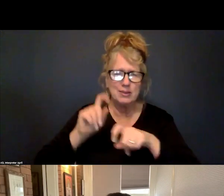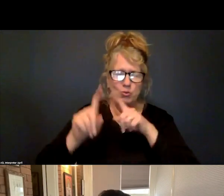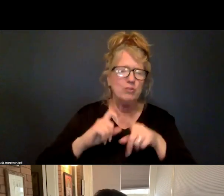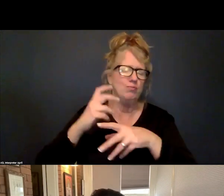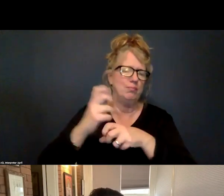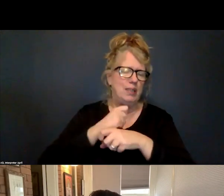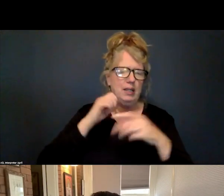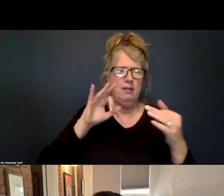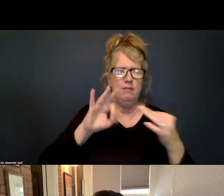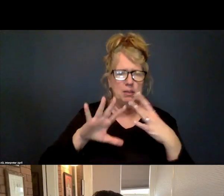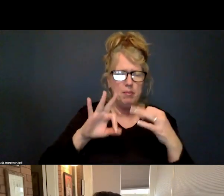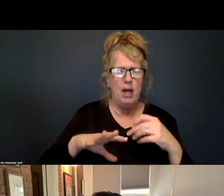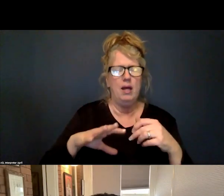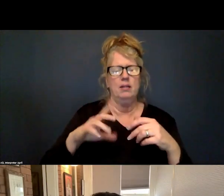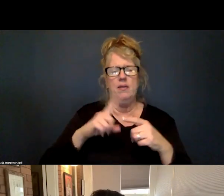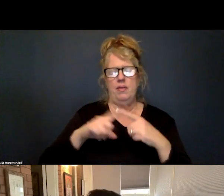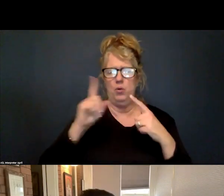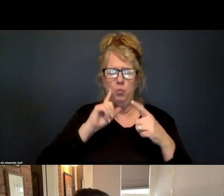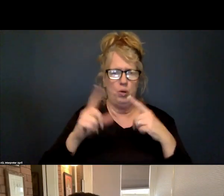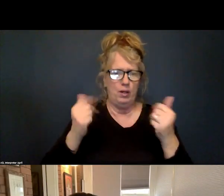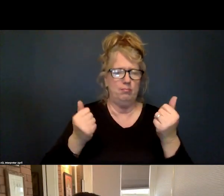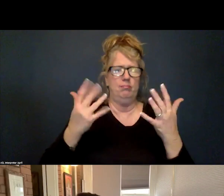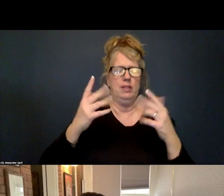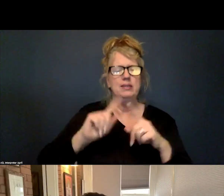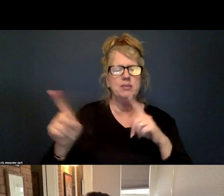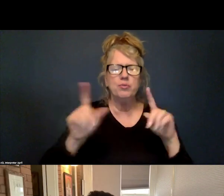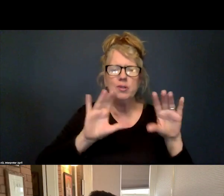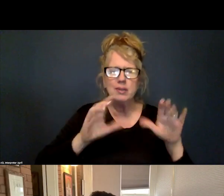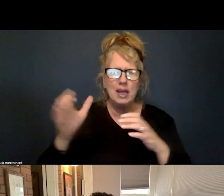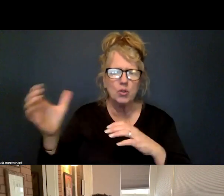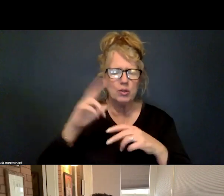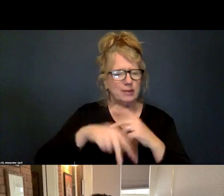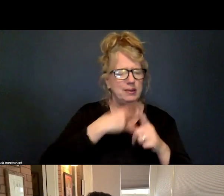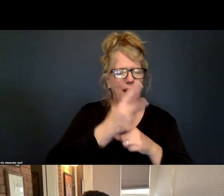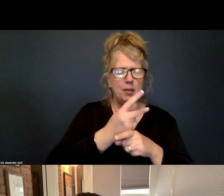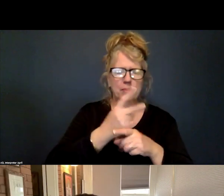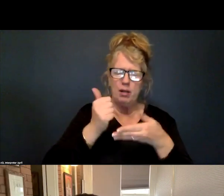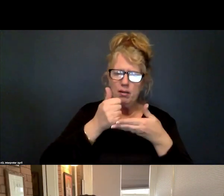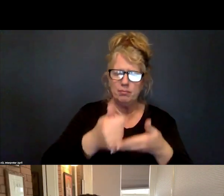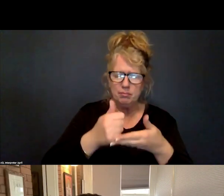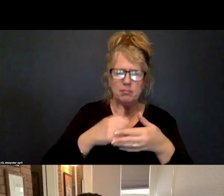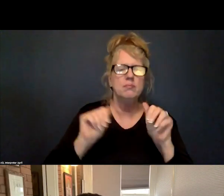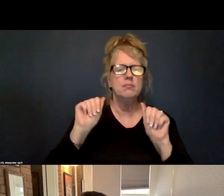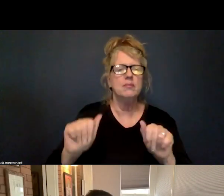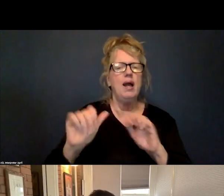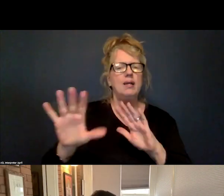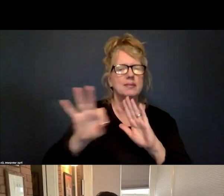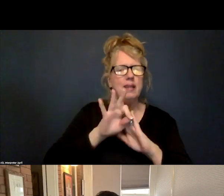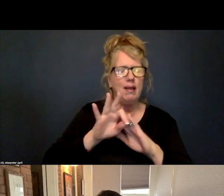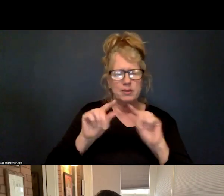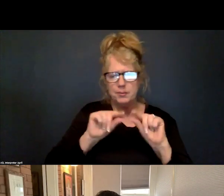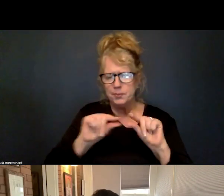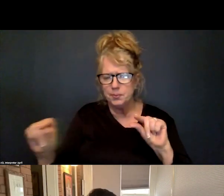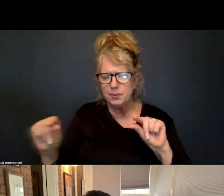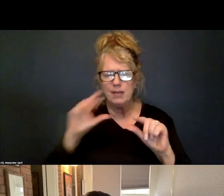feedback. And then when it comes up for them, they see a category of different types of interventions they might make. They can select that conversation and add